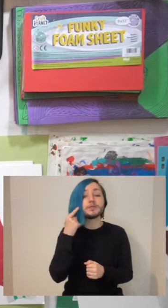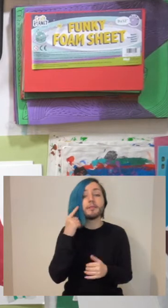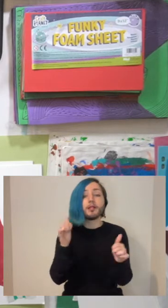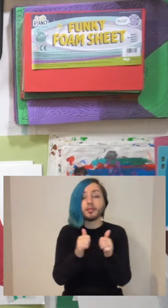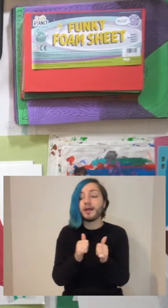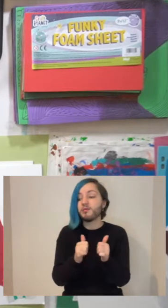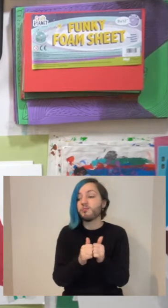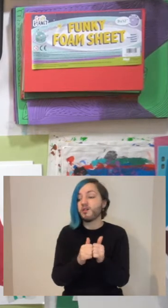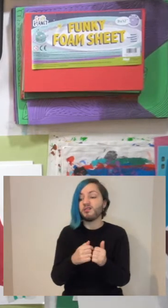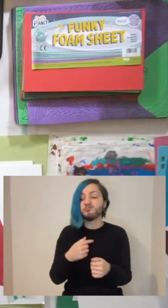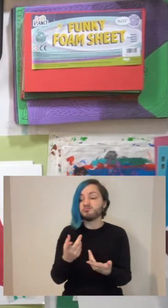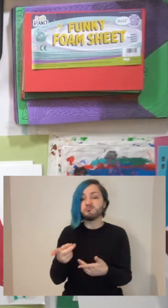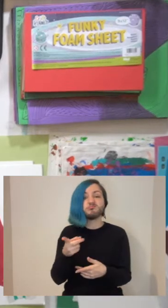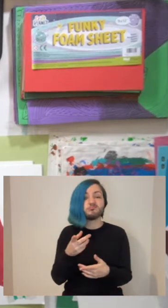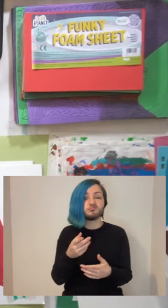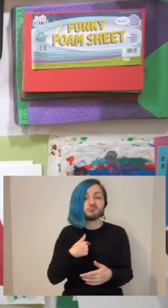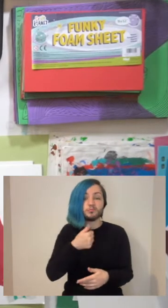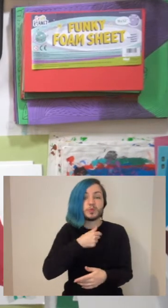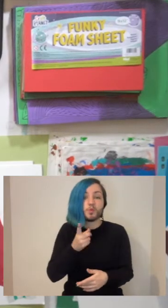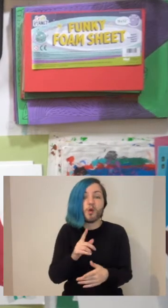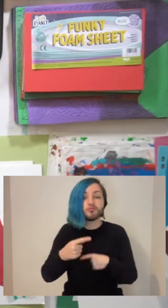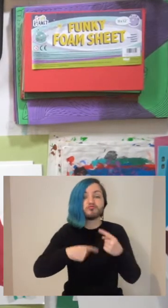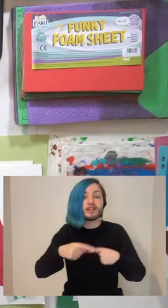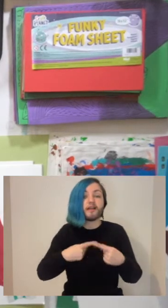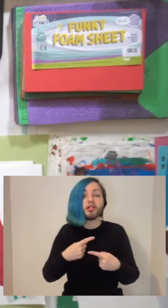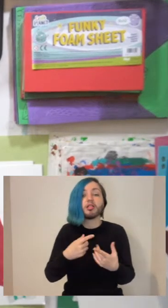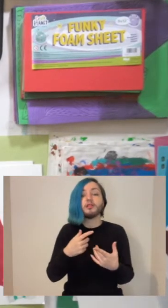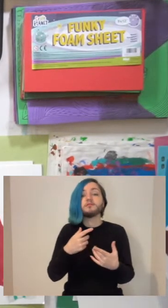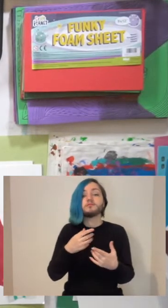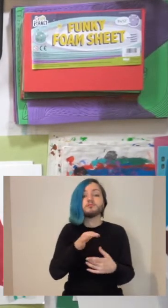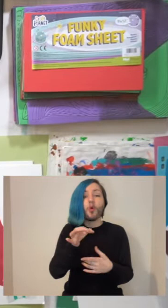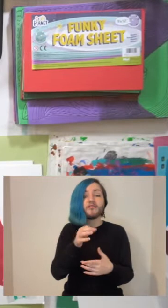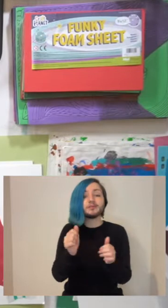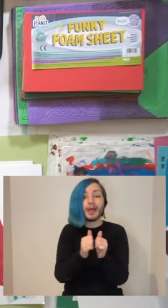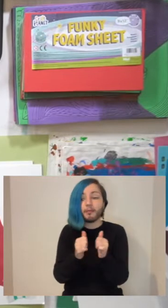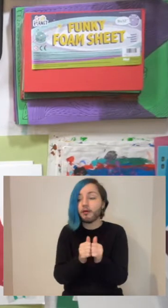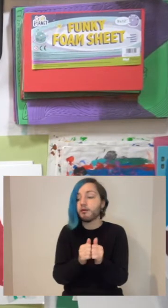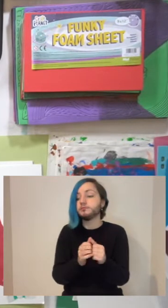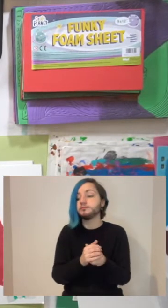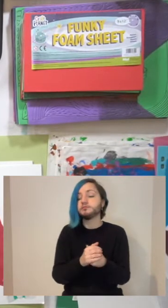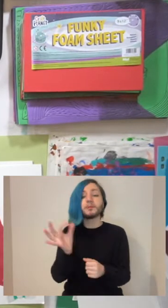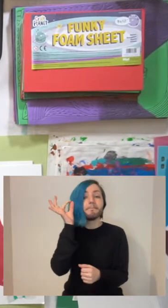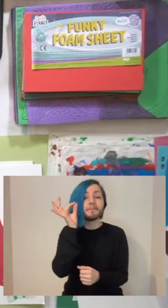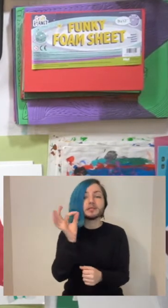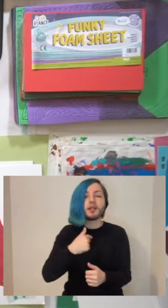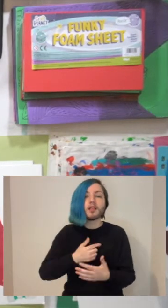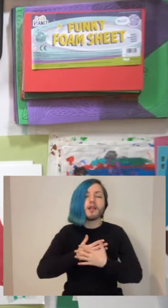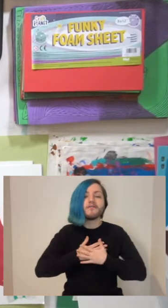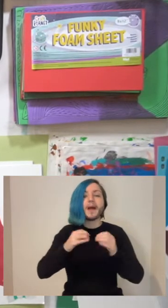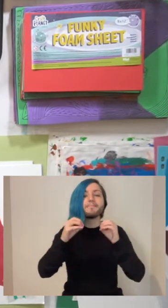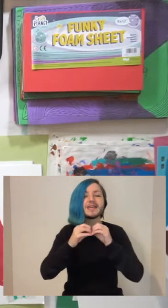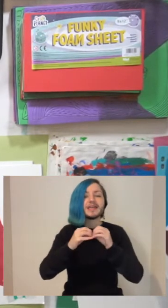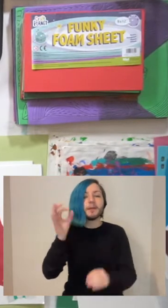simple paper. These are recycled office print paper. I'm going to use pencil. I like